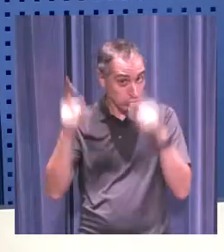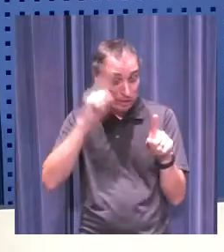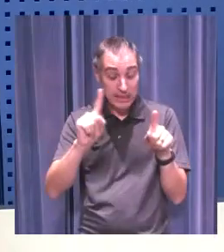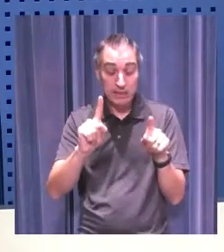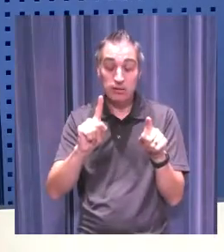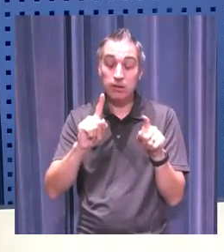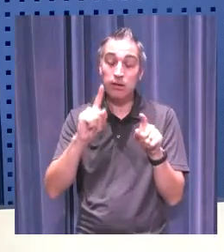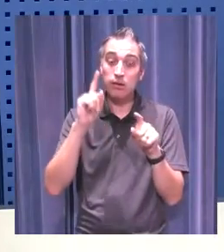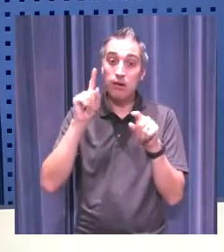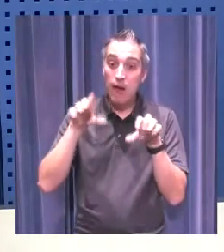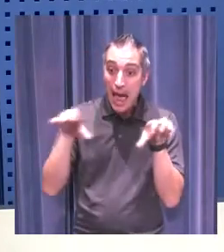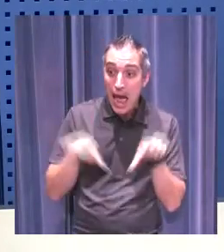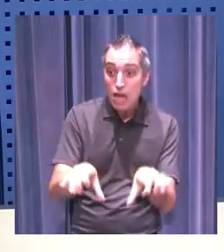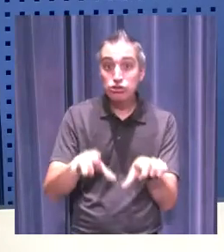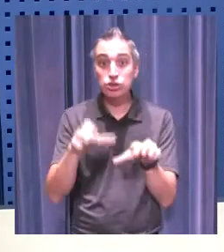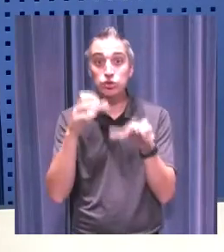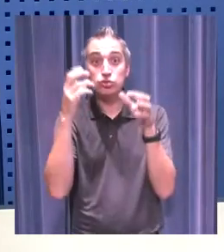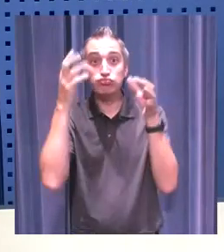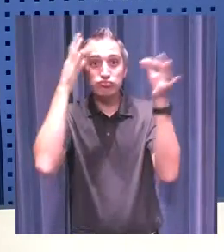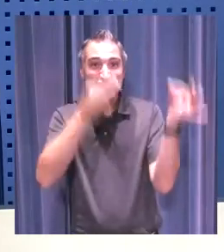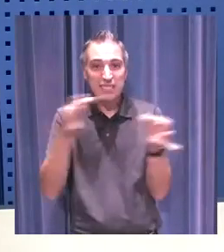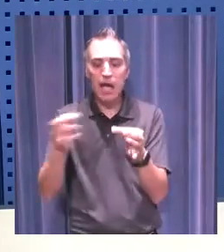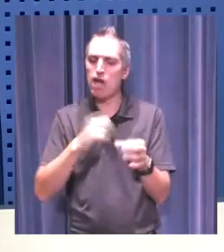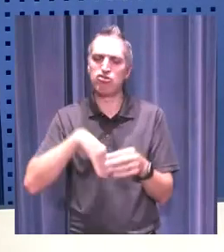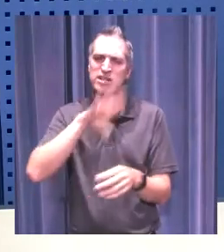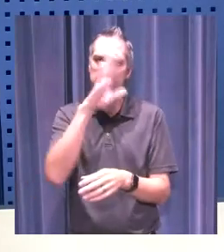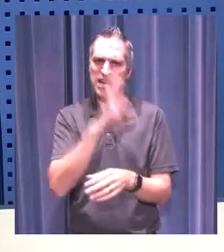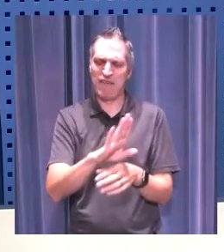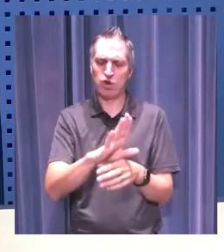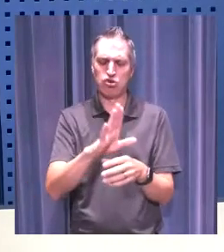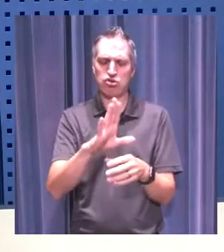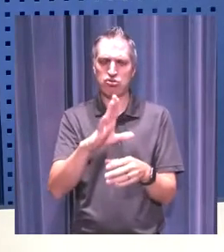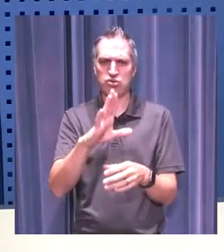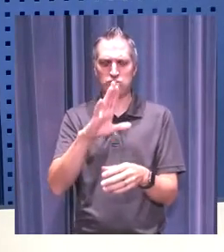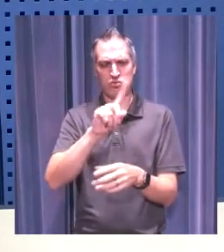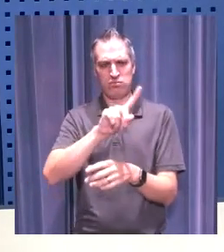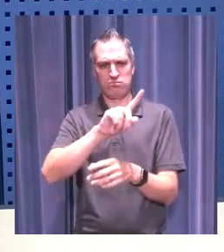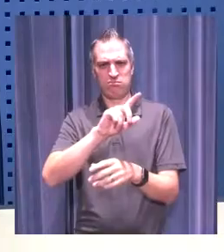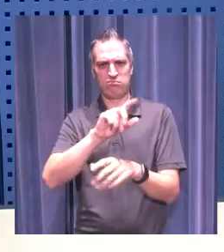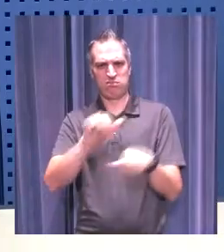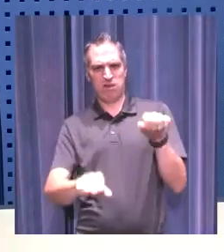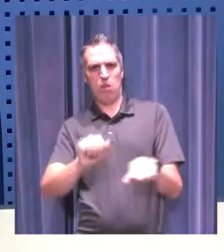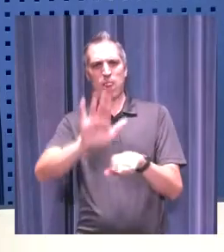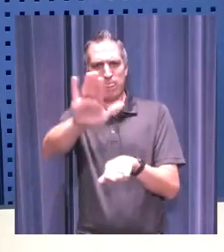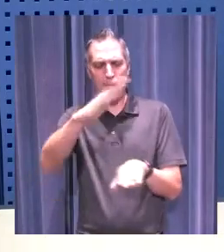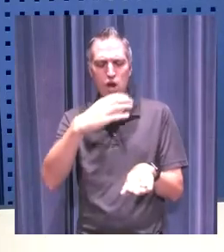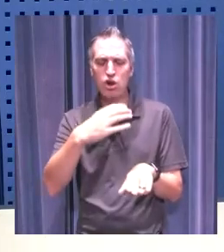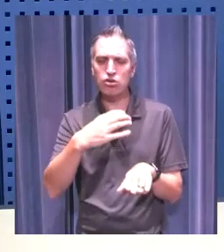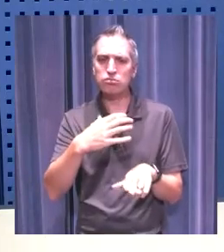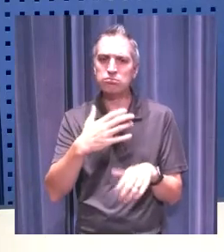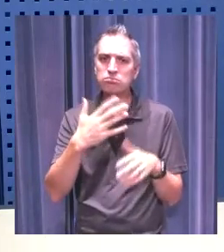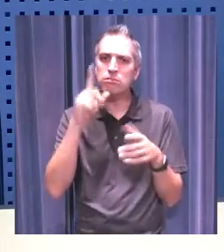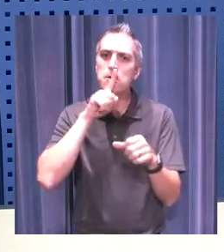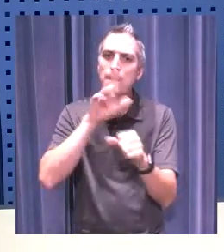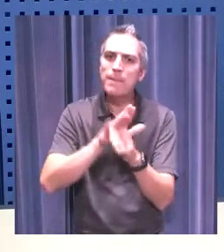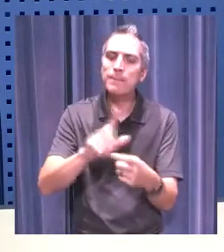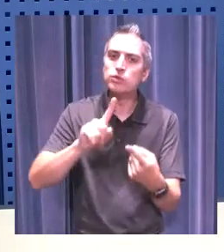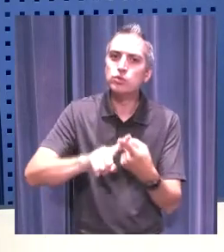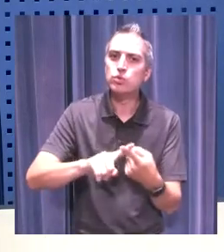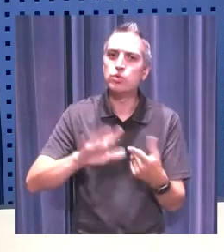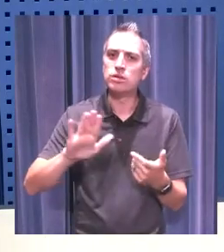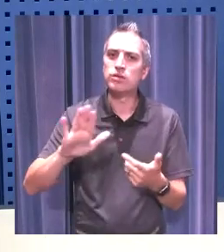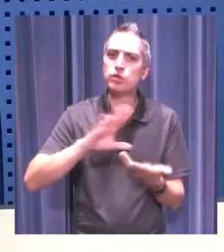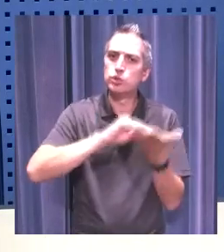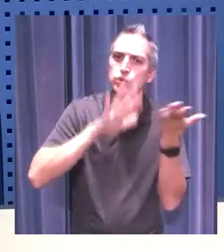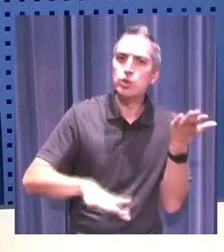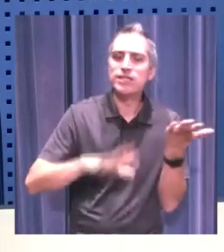or decision being made, I could never question their commitment to our students, institution, and community's best interests.